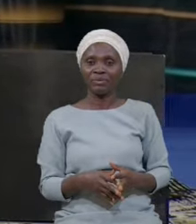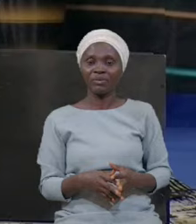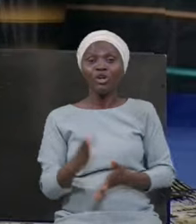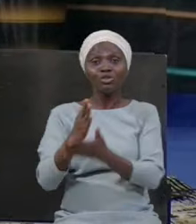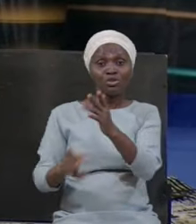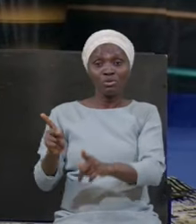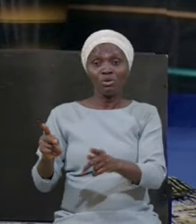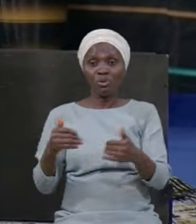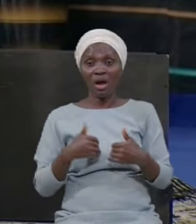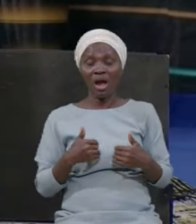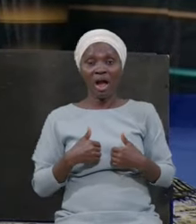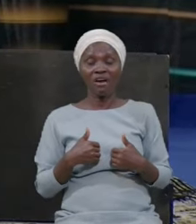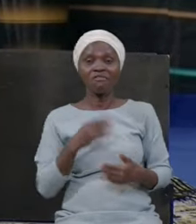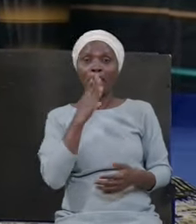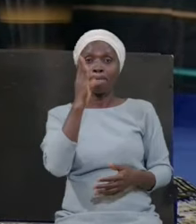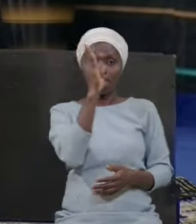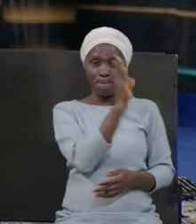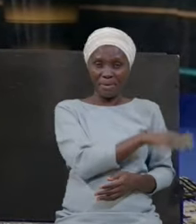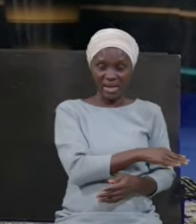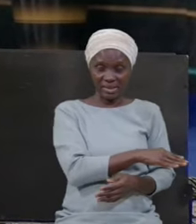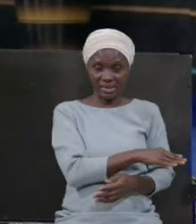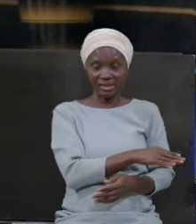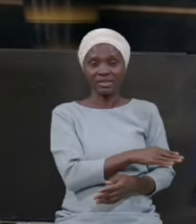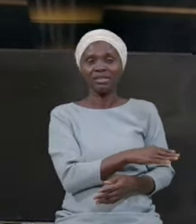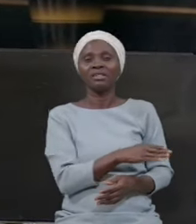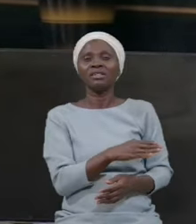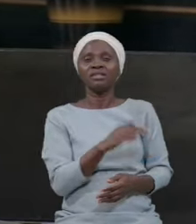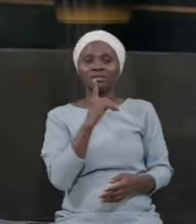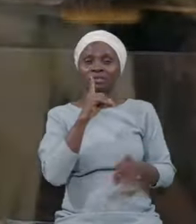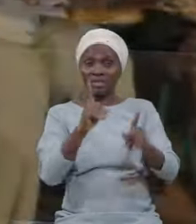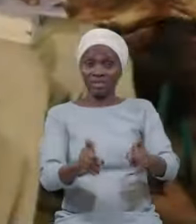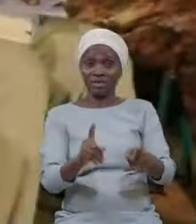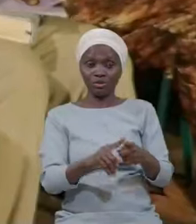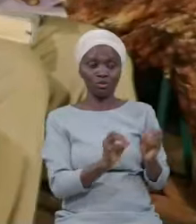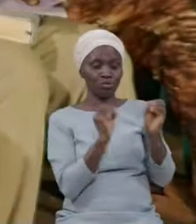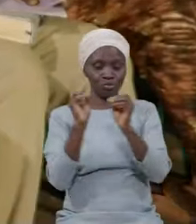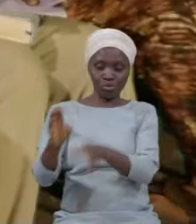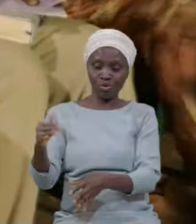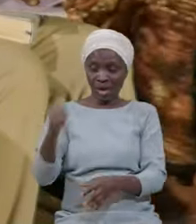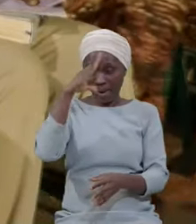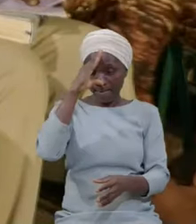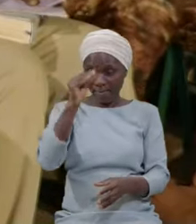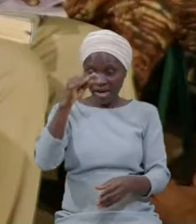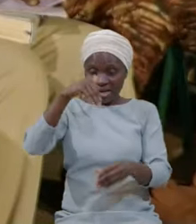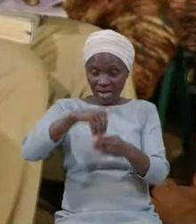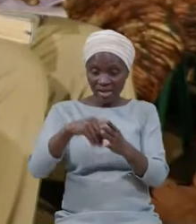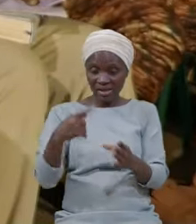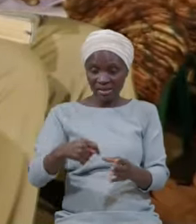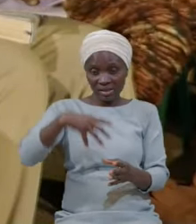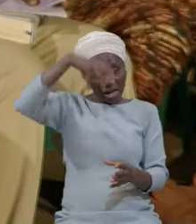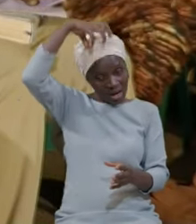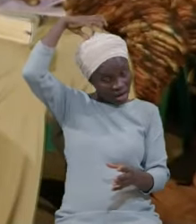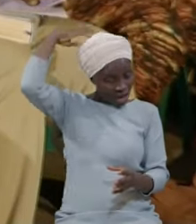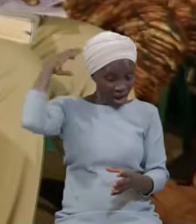the lion's den, they said that decree cannot be altered. But thank God for a better